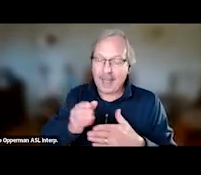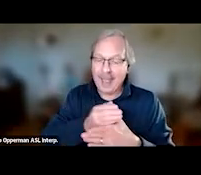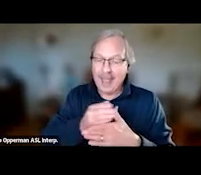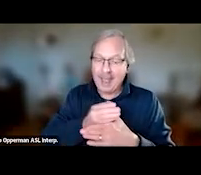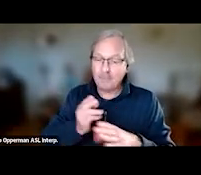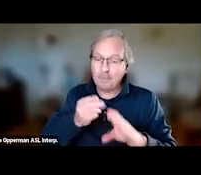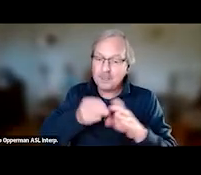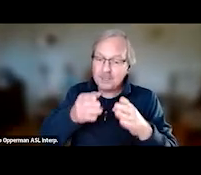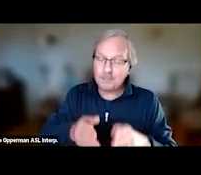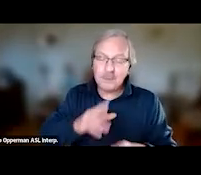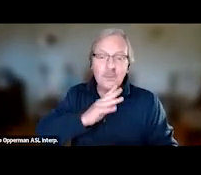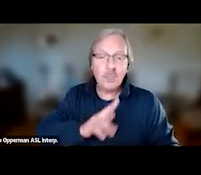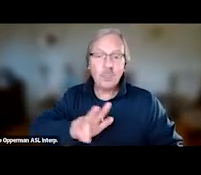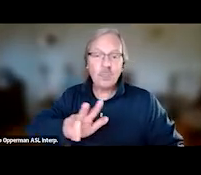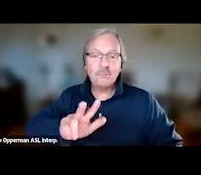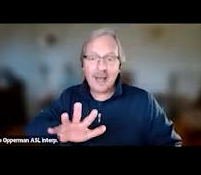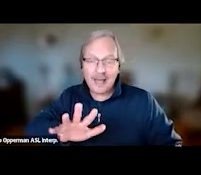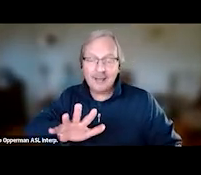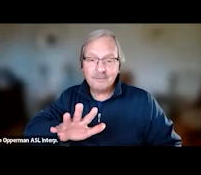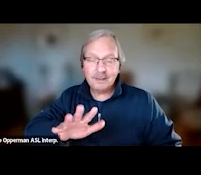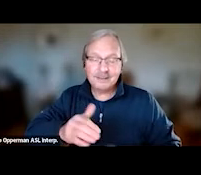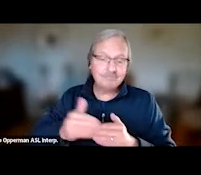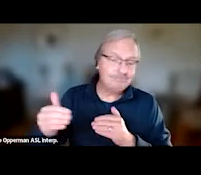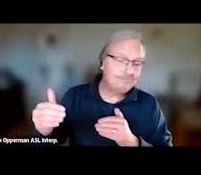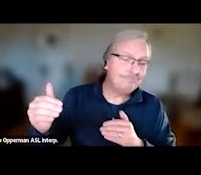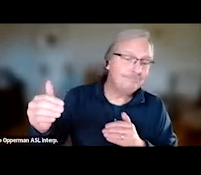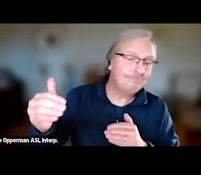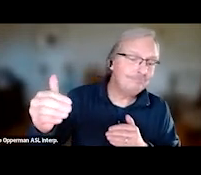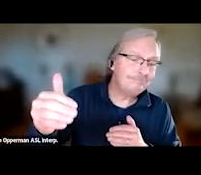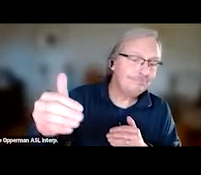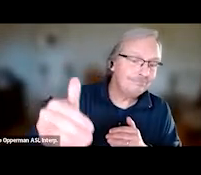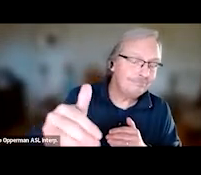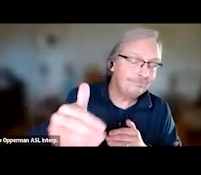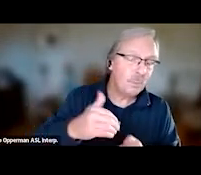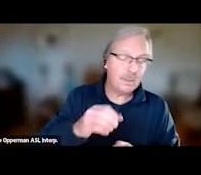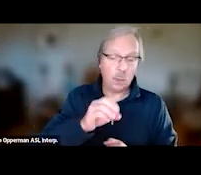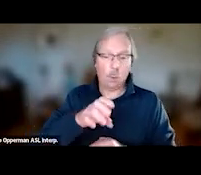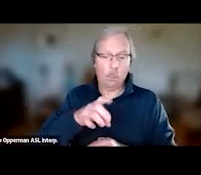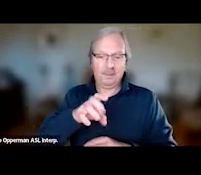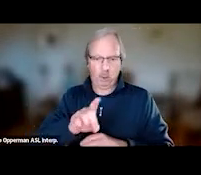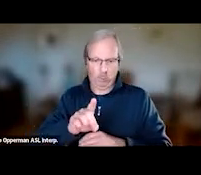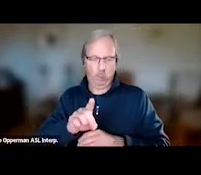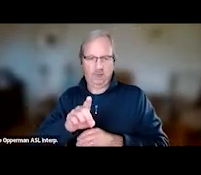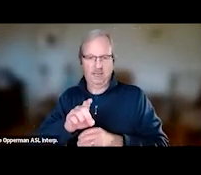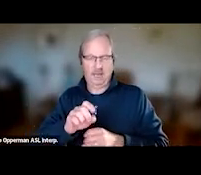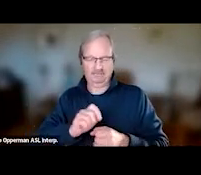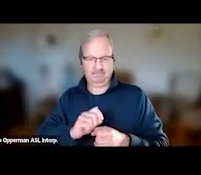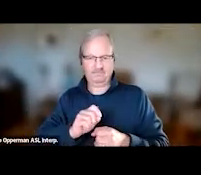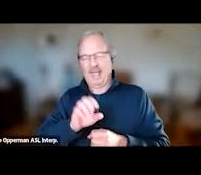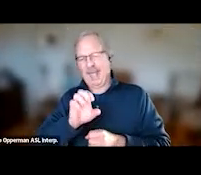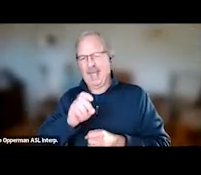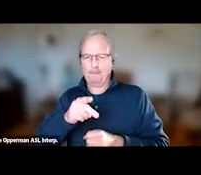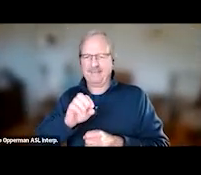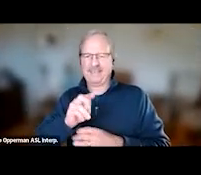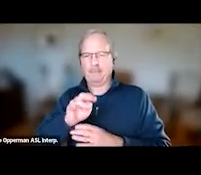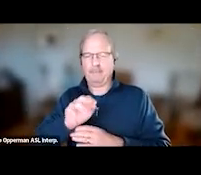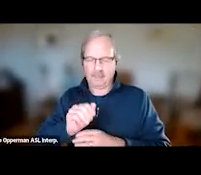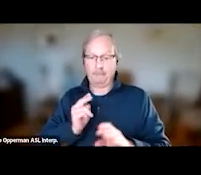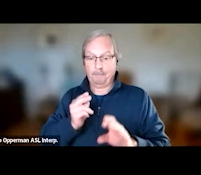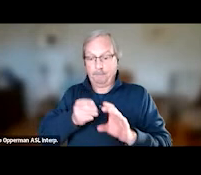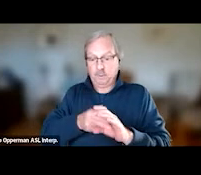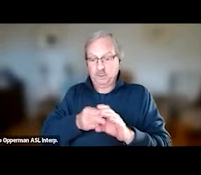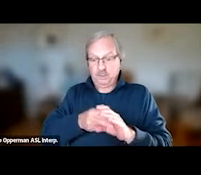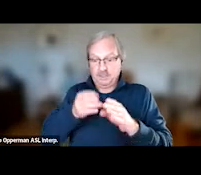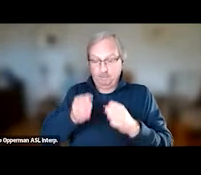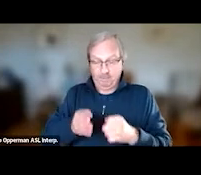old. Fast forward, of course, we had the opioid epidemic. Our participants' age